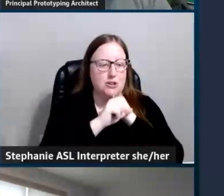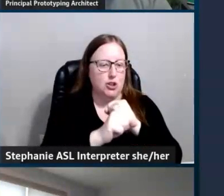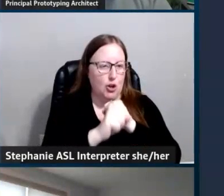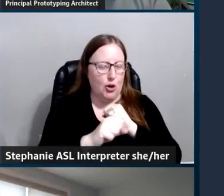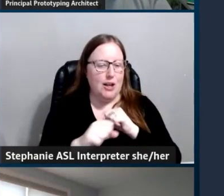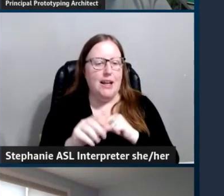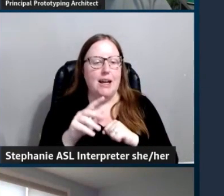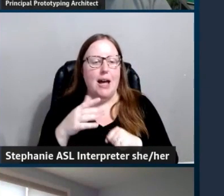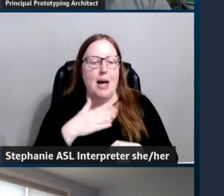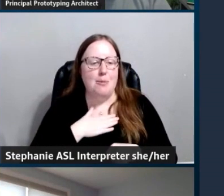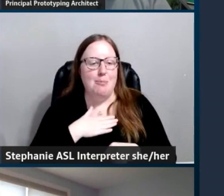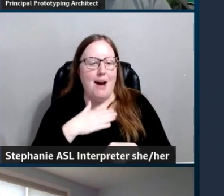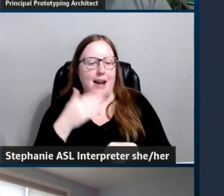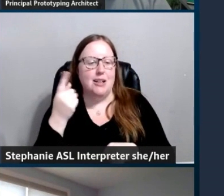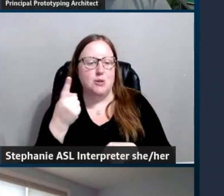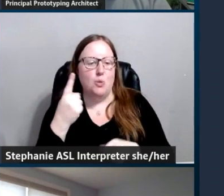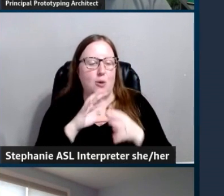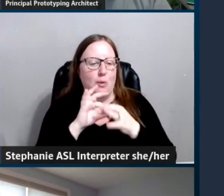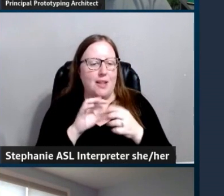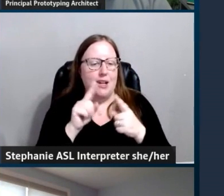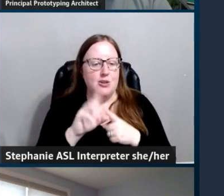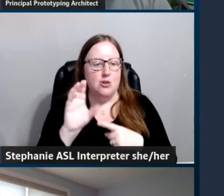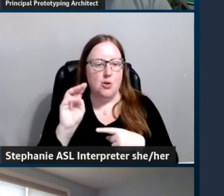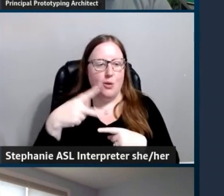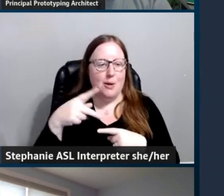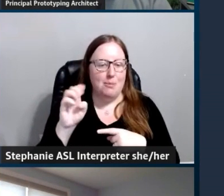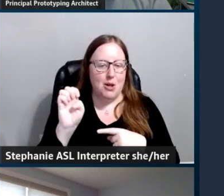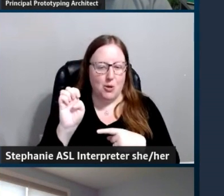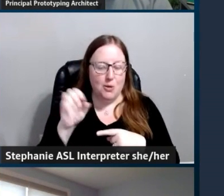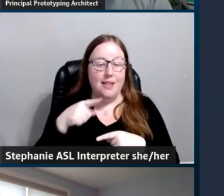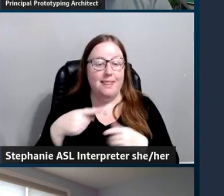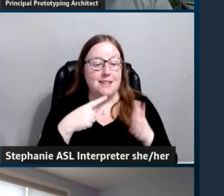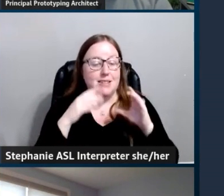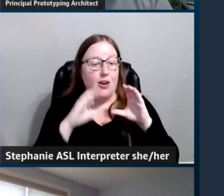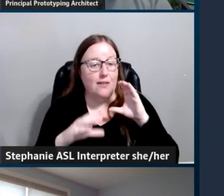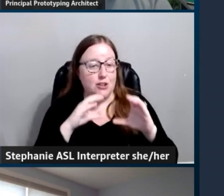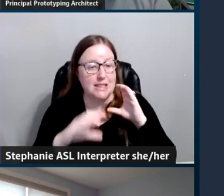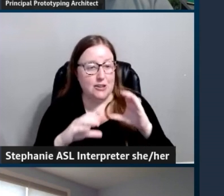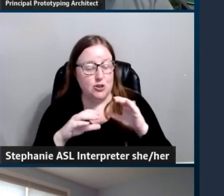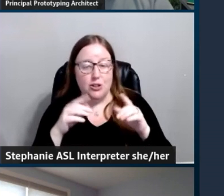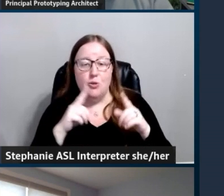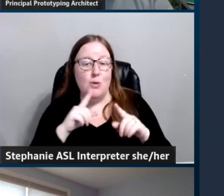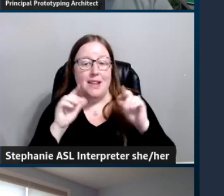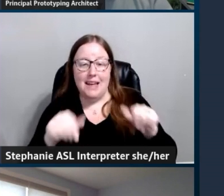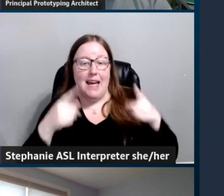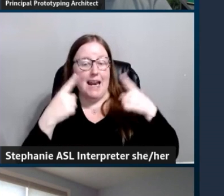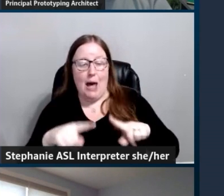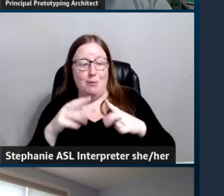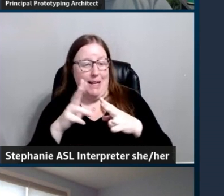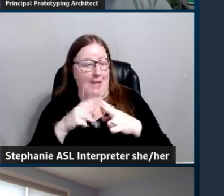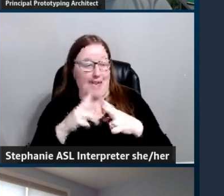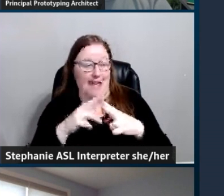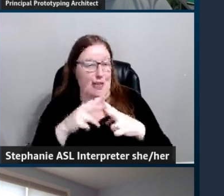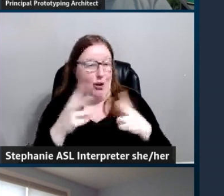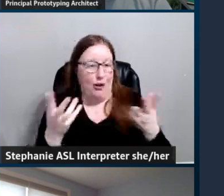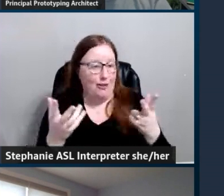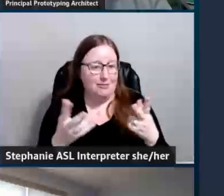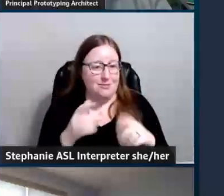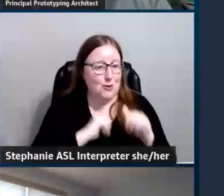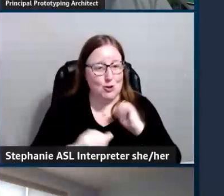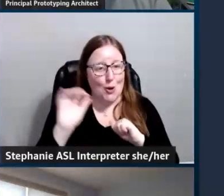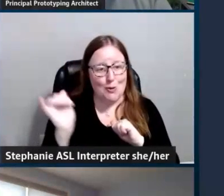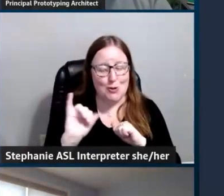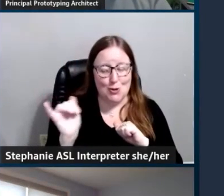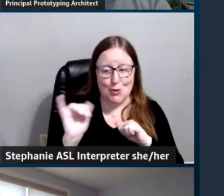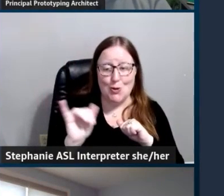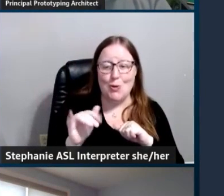runs and mine has one on compute. And this conversation, Laith, could happen on either of those other conversations as well. I mean,